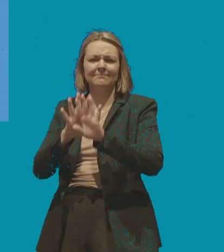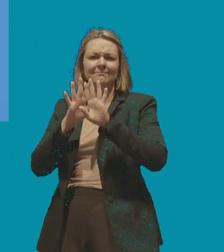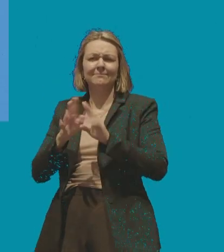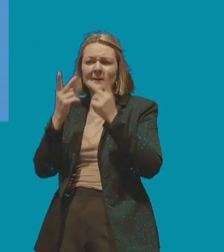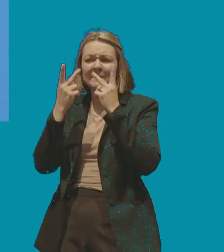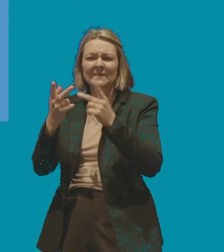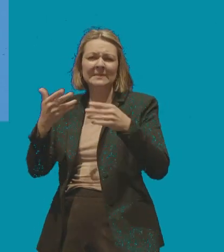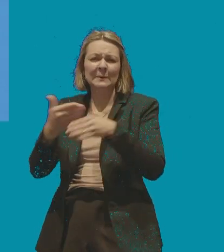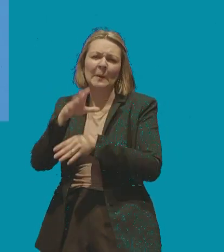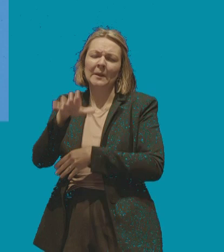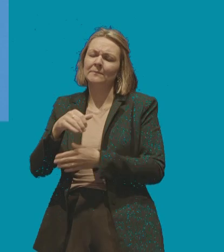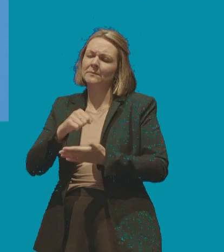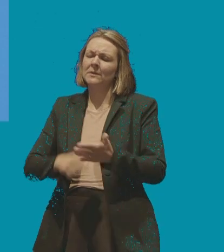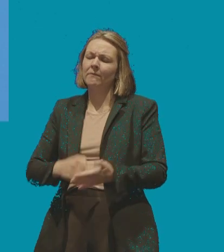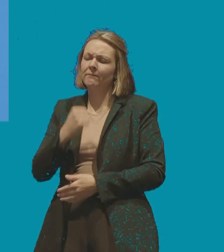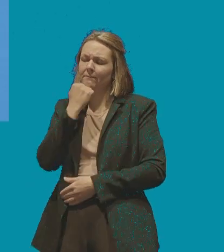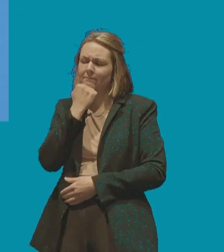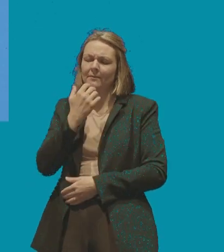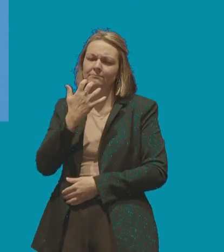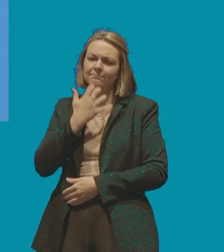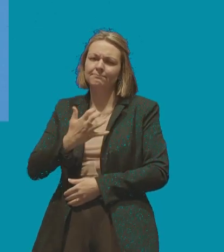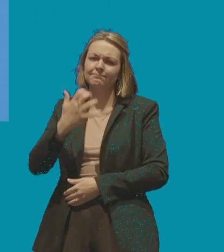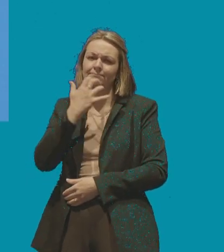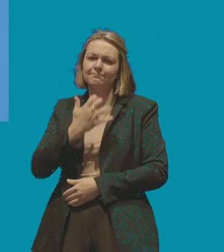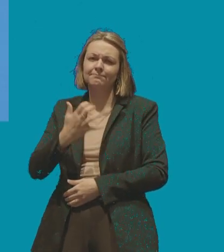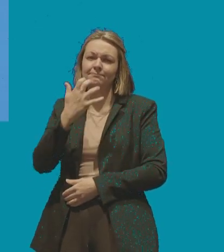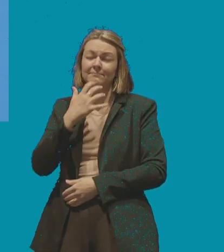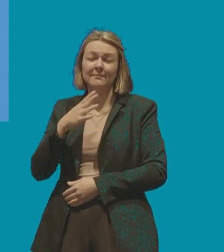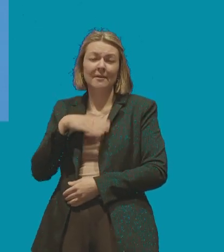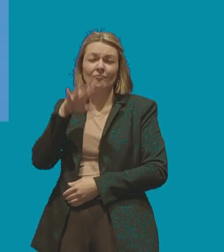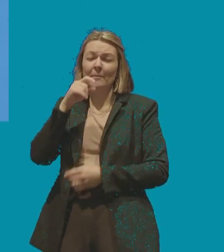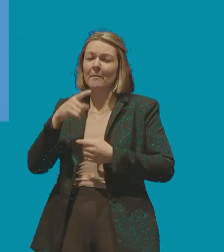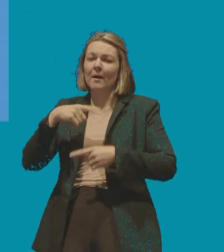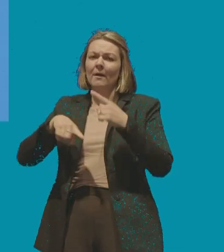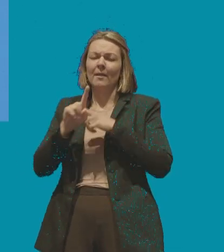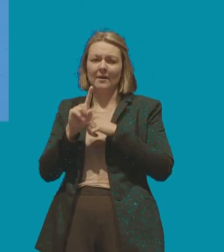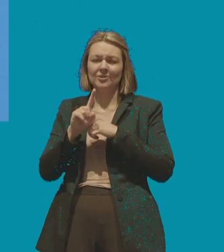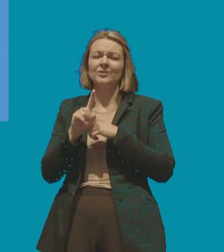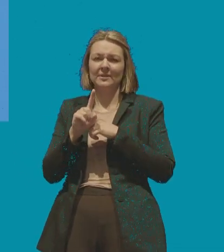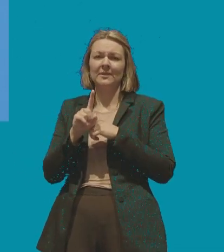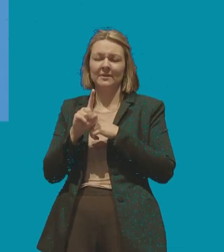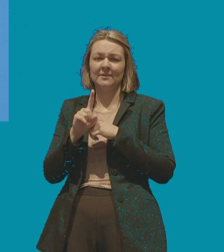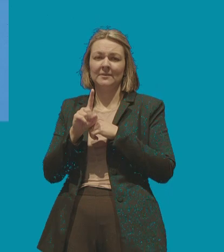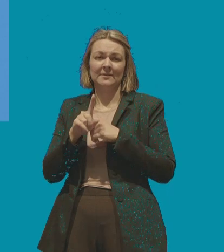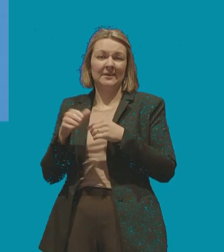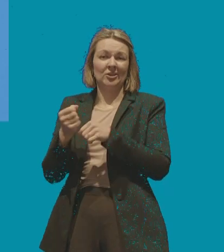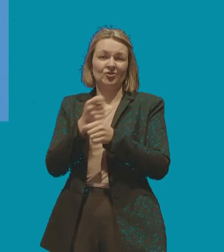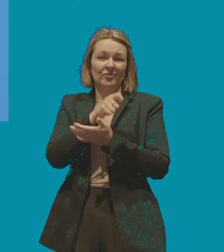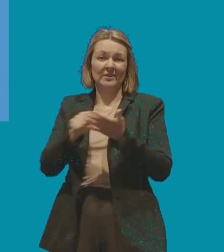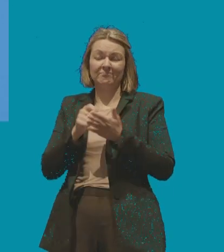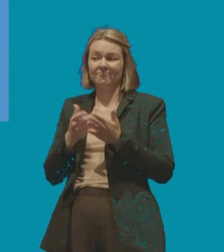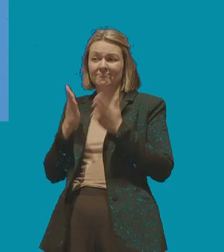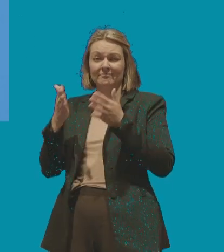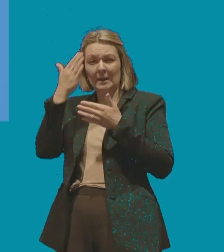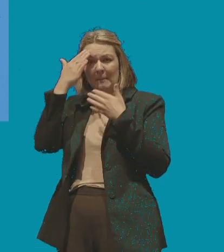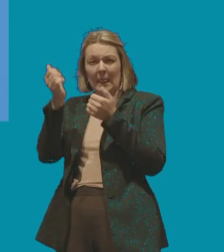workplaces, these have been some tough times for working people. I was struck last year, my first couple of months as General Secretary, going up to a mental health